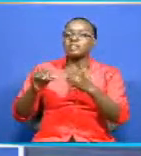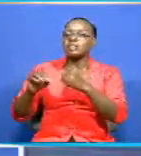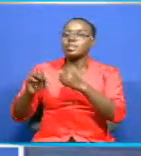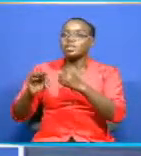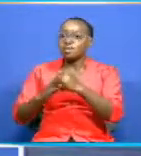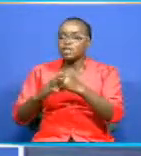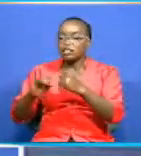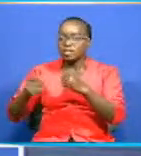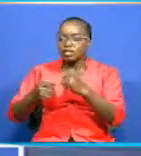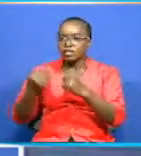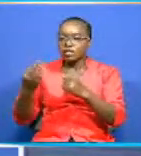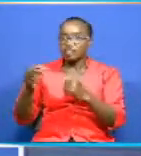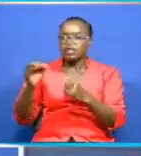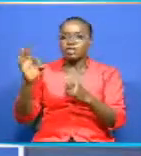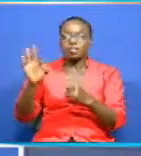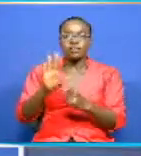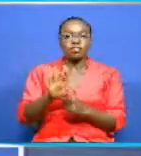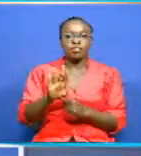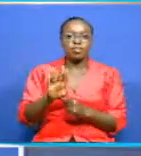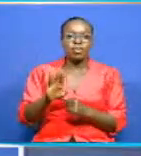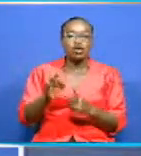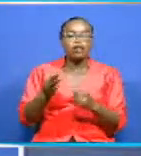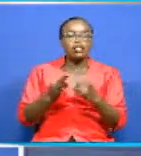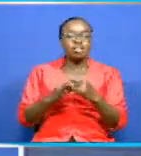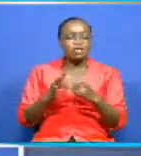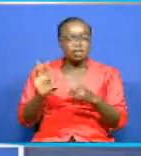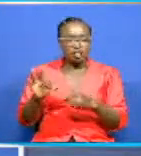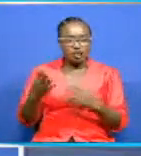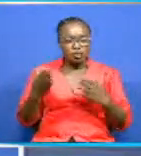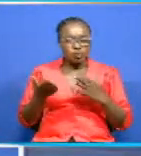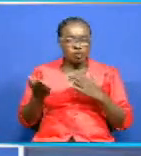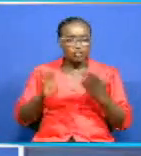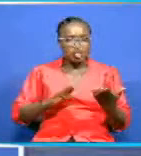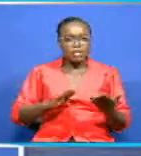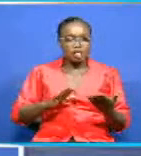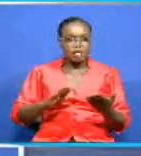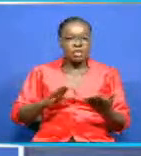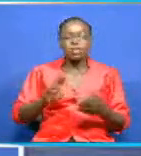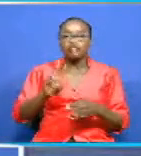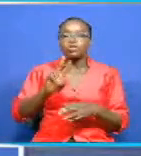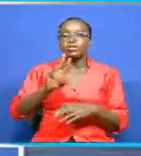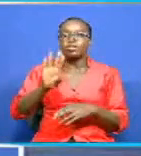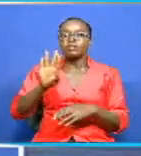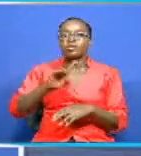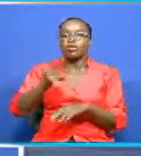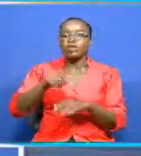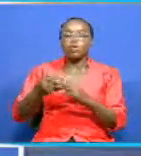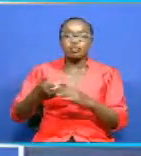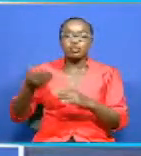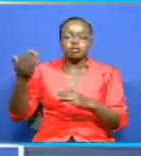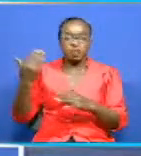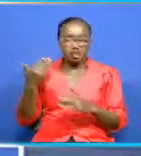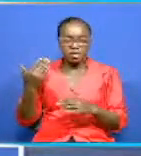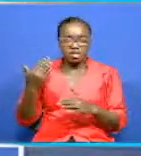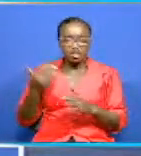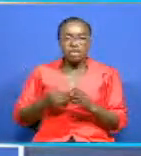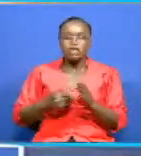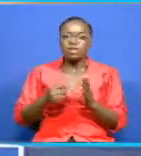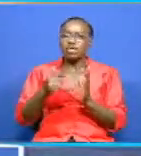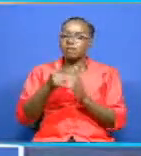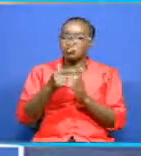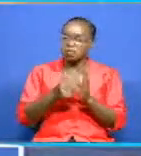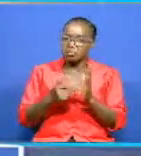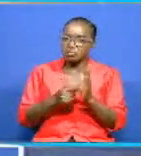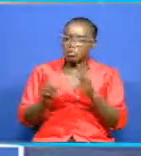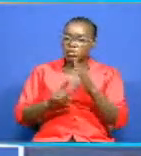98,334. Another three patients have succumbed to the contagion in the last 24 hours. Nancy Okware with an update from the Ministry of